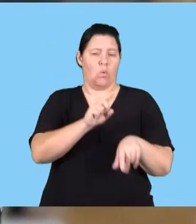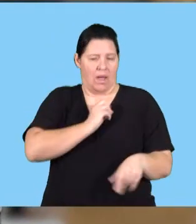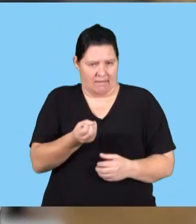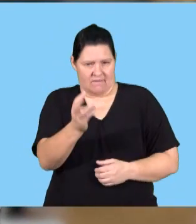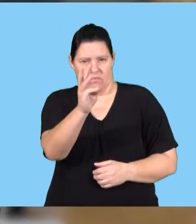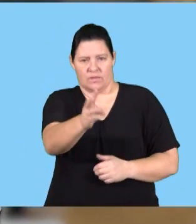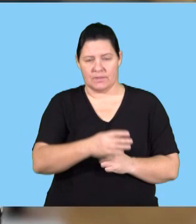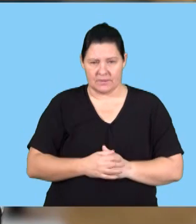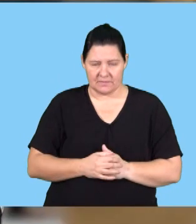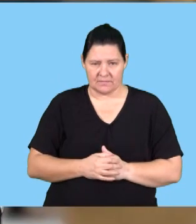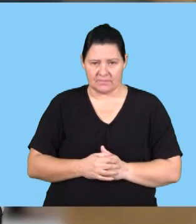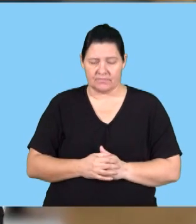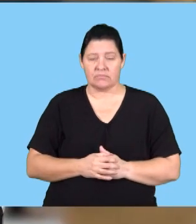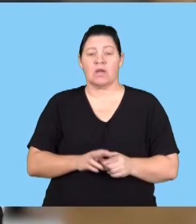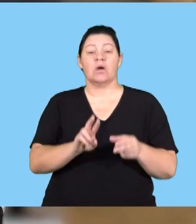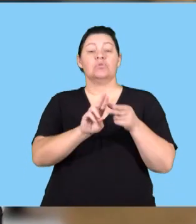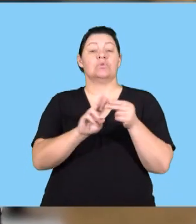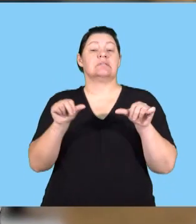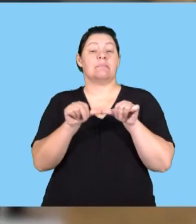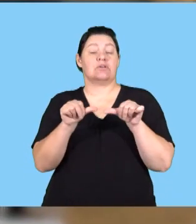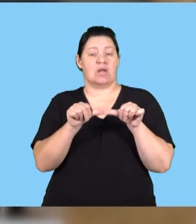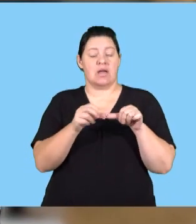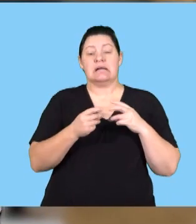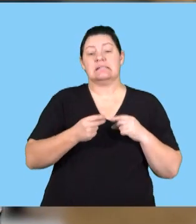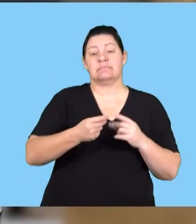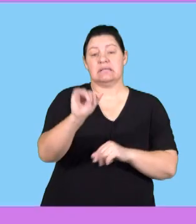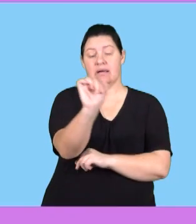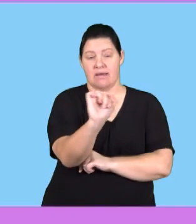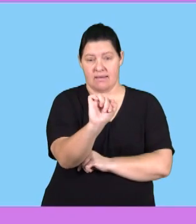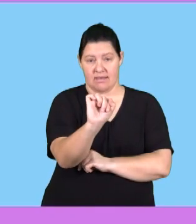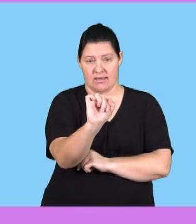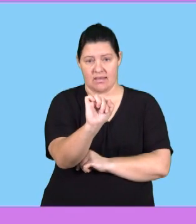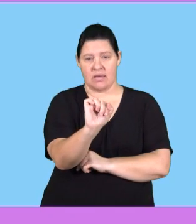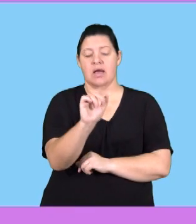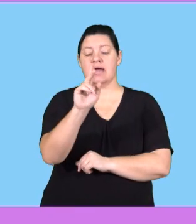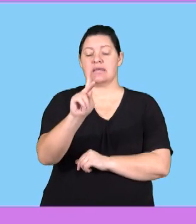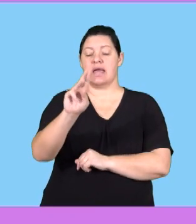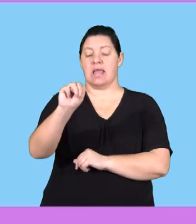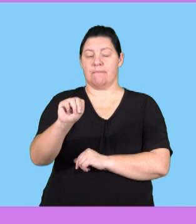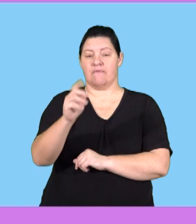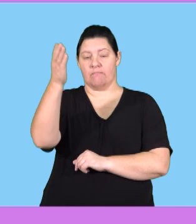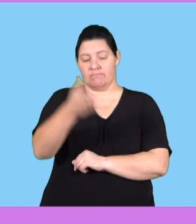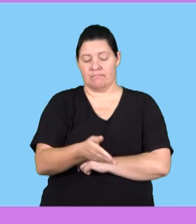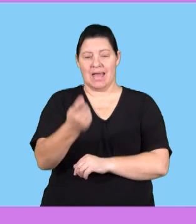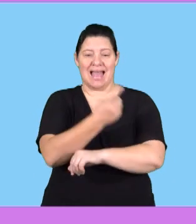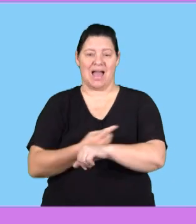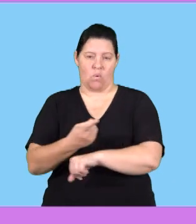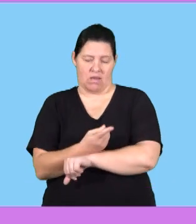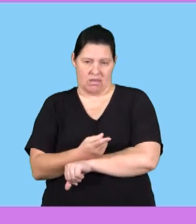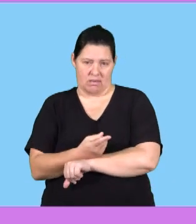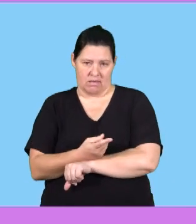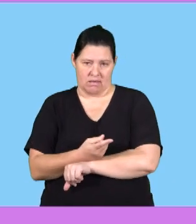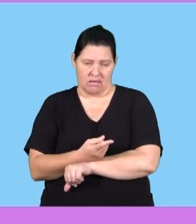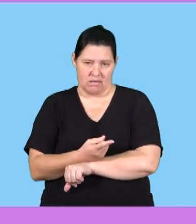it. So the unit to measure the speed of a car is kilometers per hour,